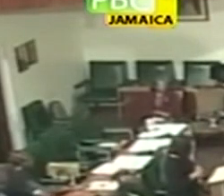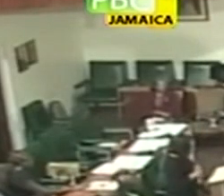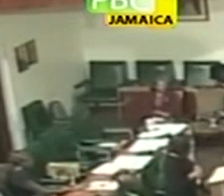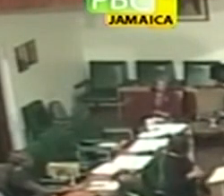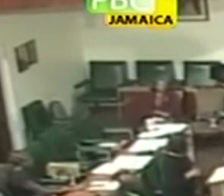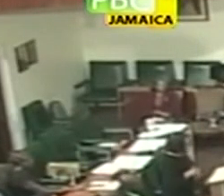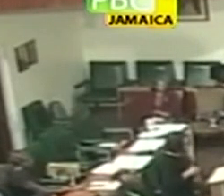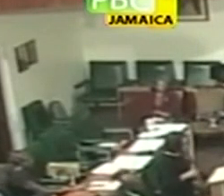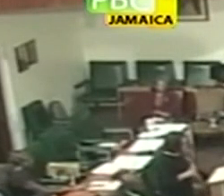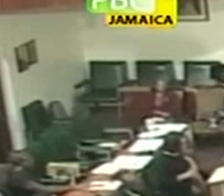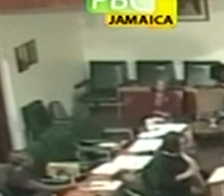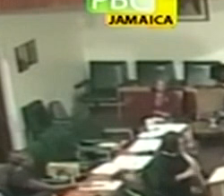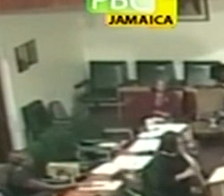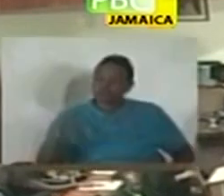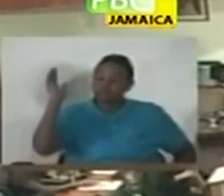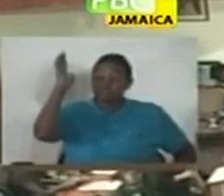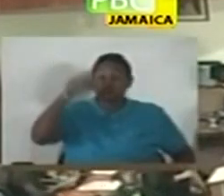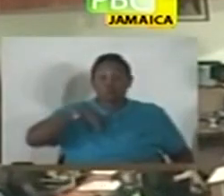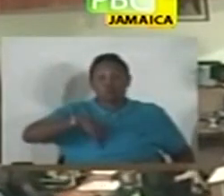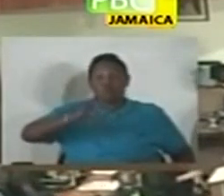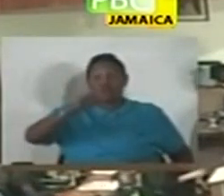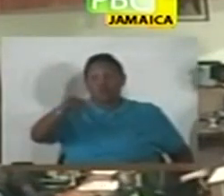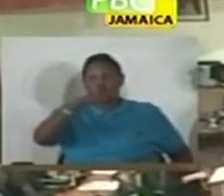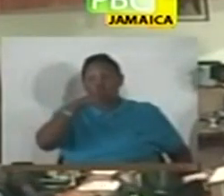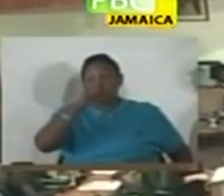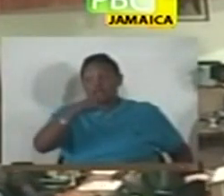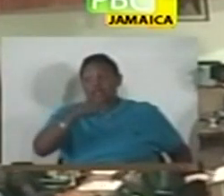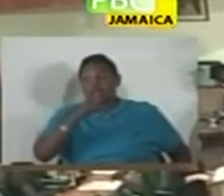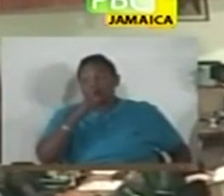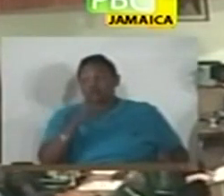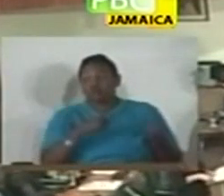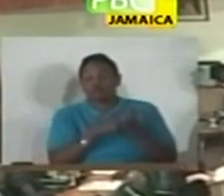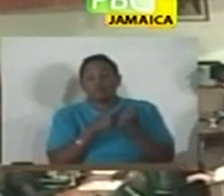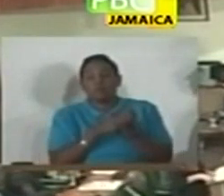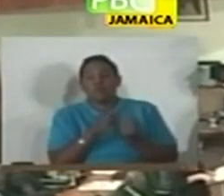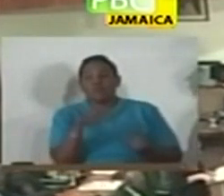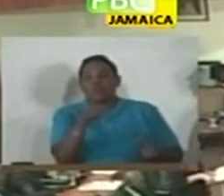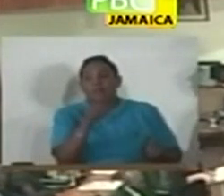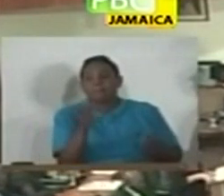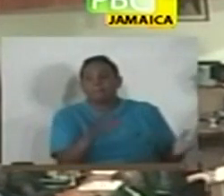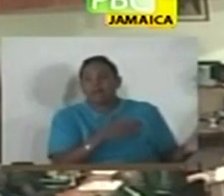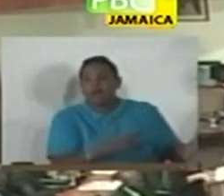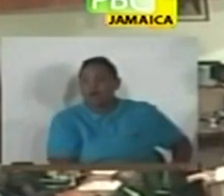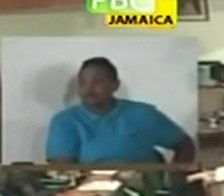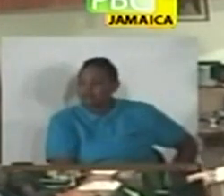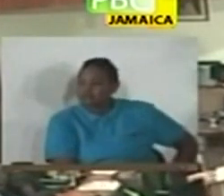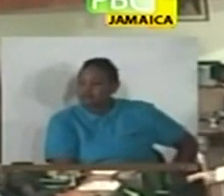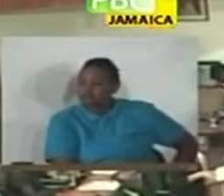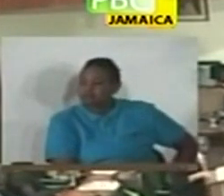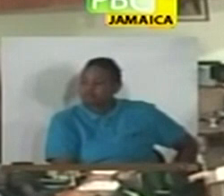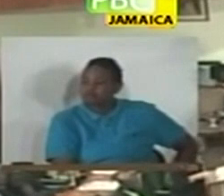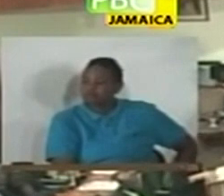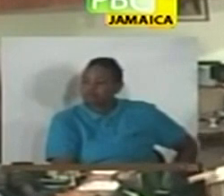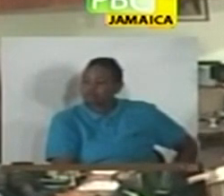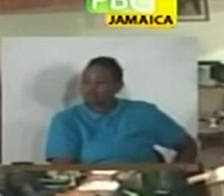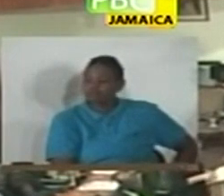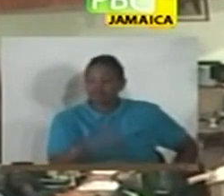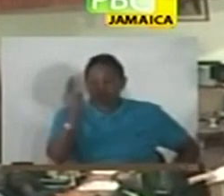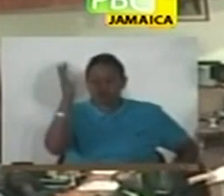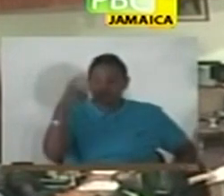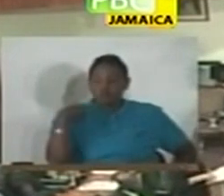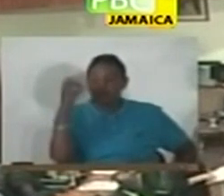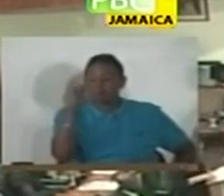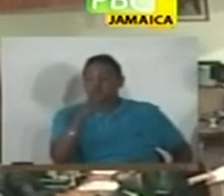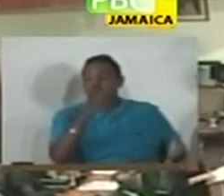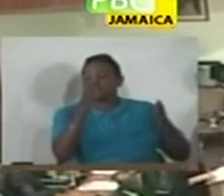Mr. Speaker, we must find those in need if we intend to be there for them. Again, Mr. Speaker, we are putting the services of the ministry